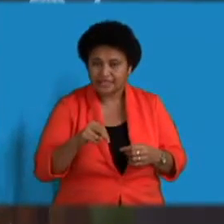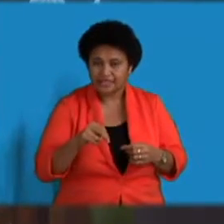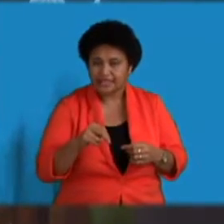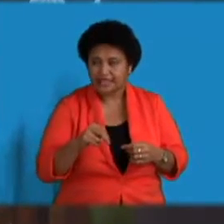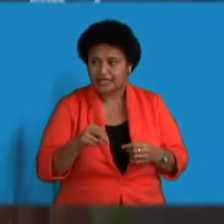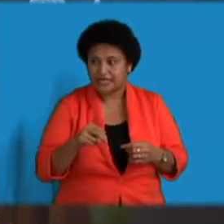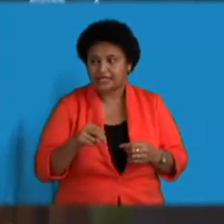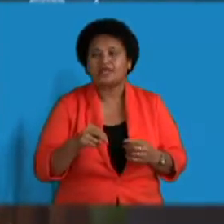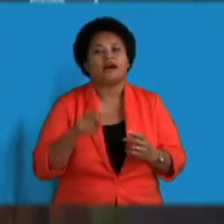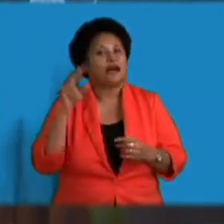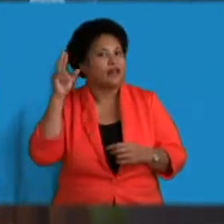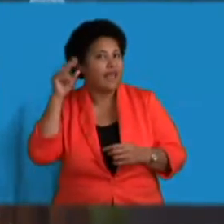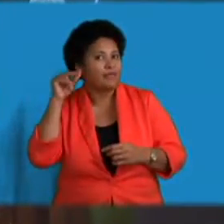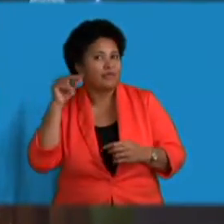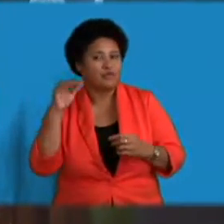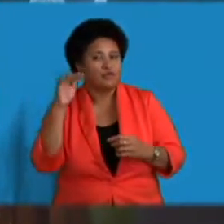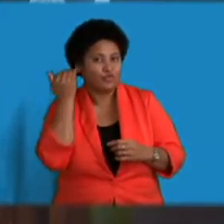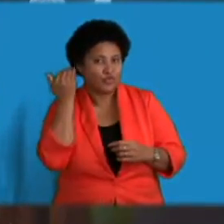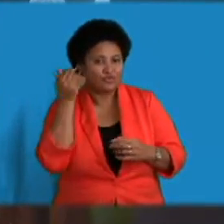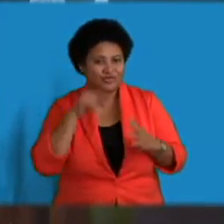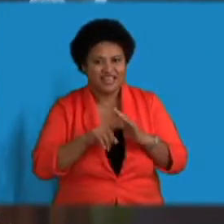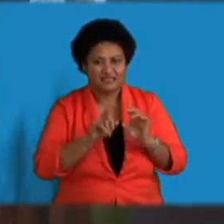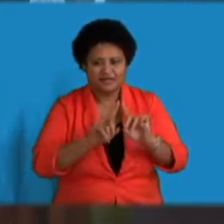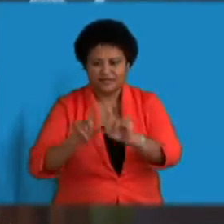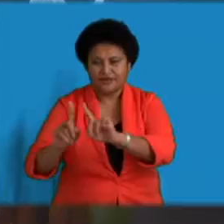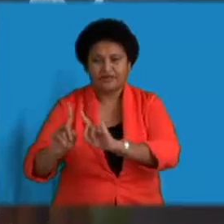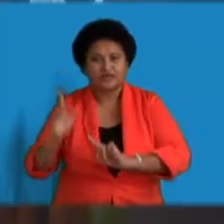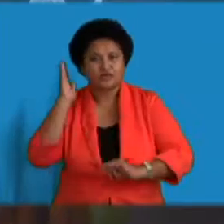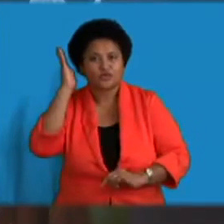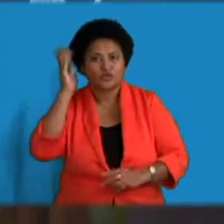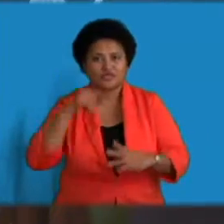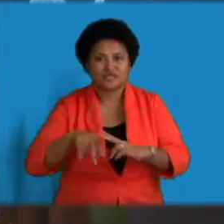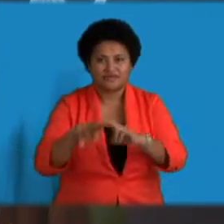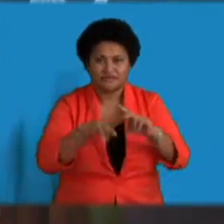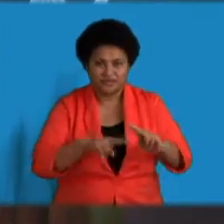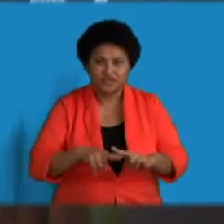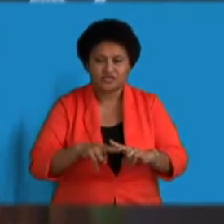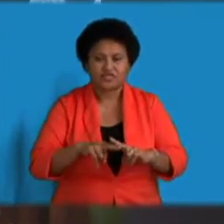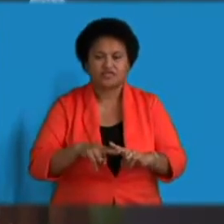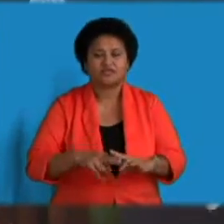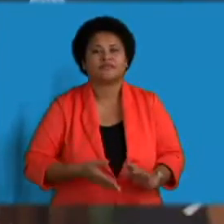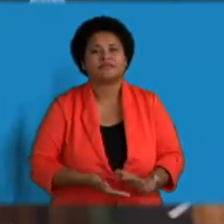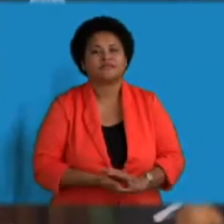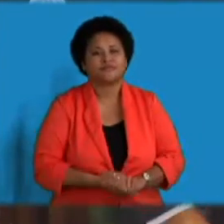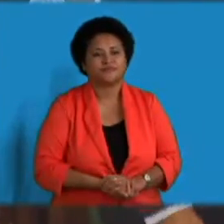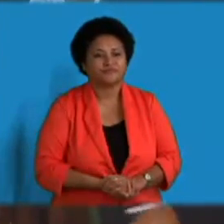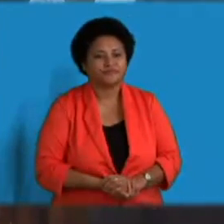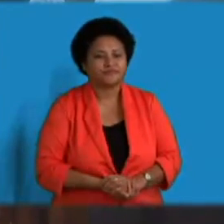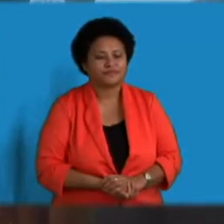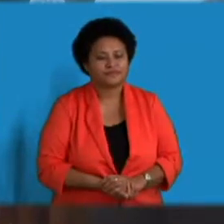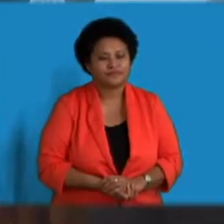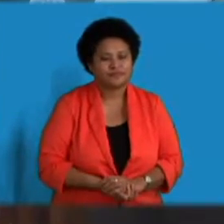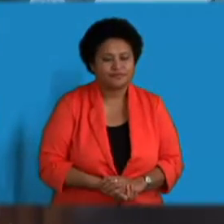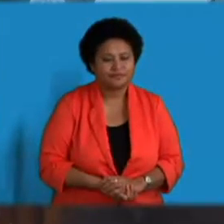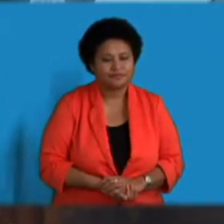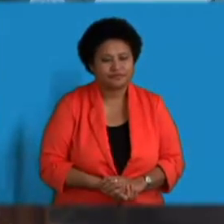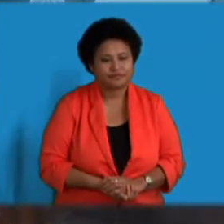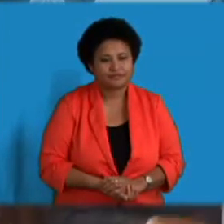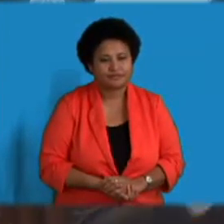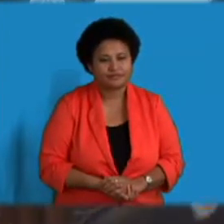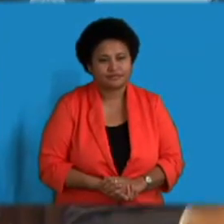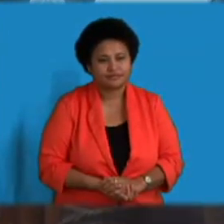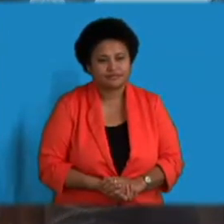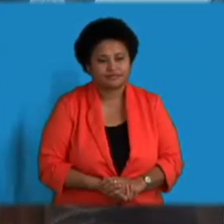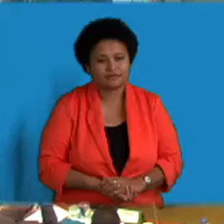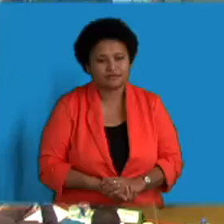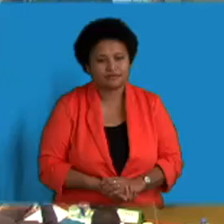to timetable and take the children to these libraries and encourage them to read, Madam Speaker. Thank you. Thank you. Honorable